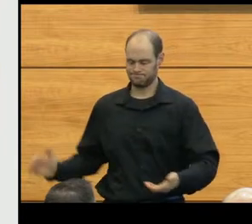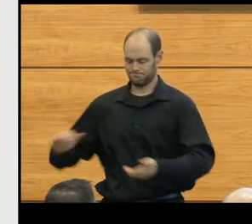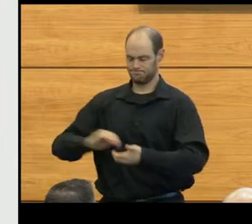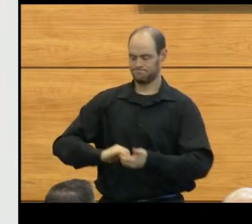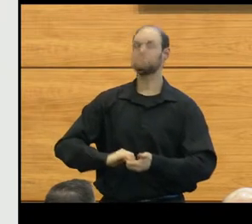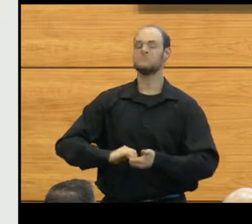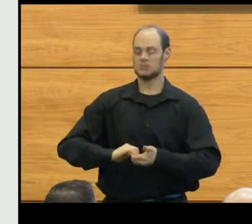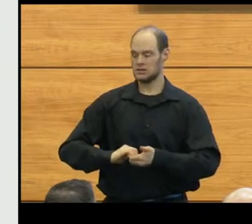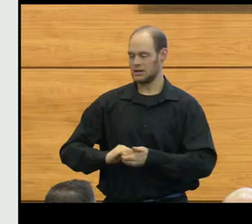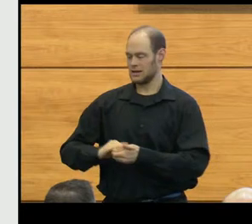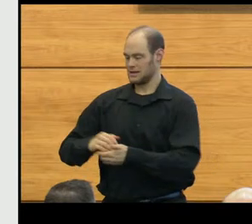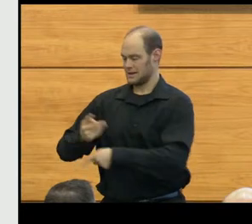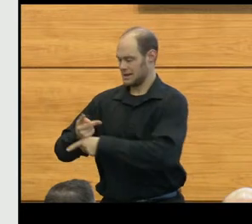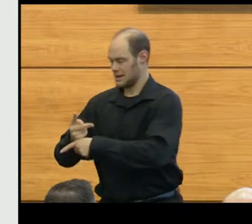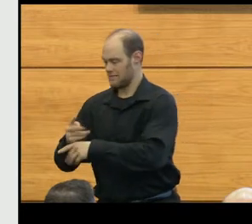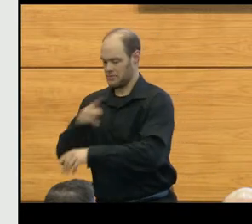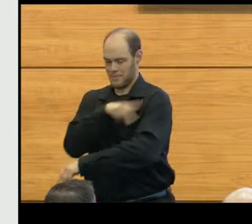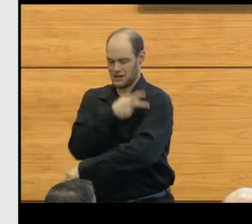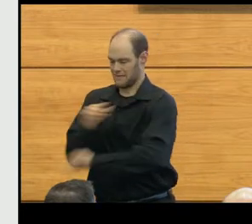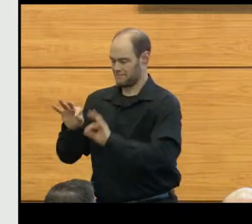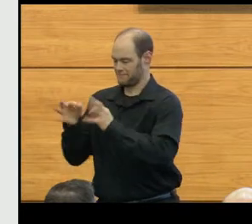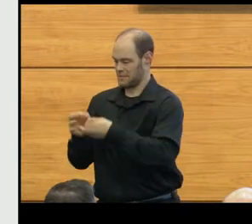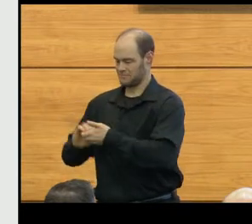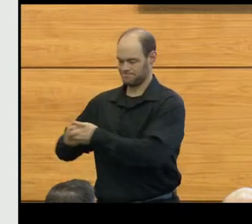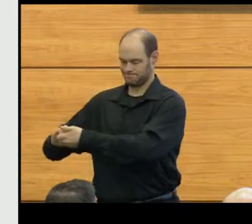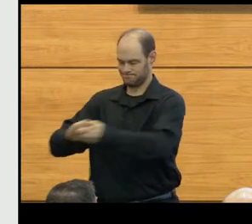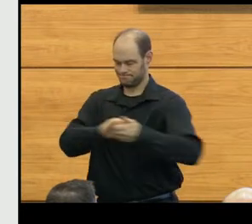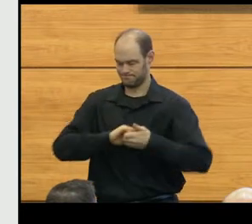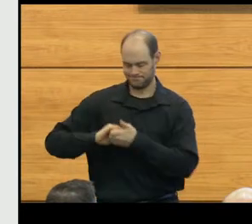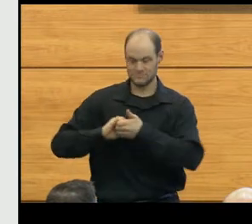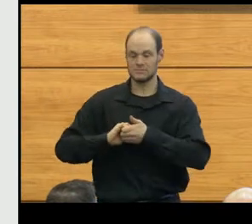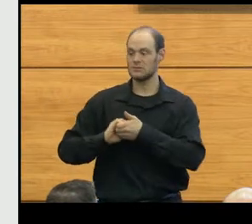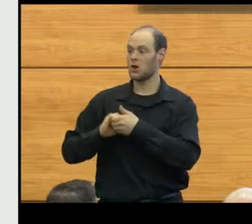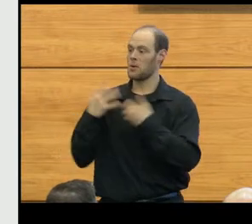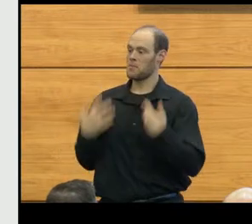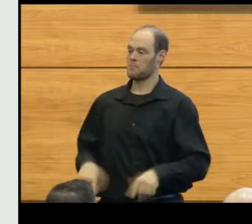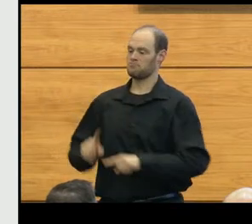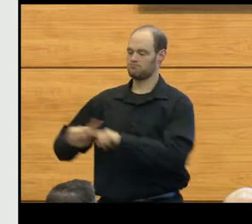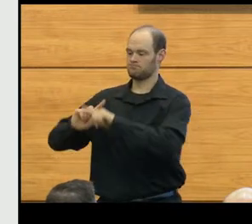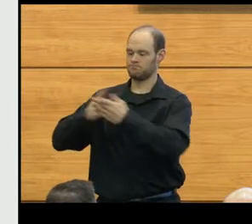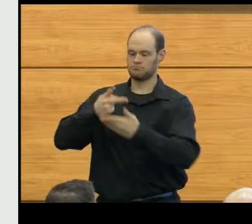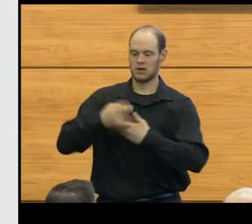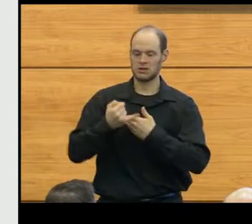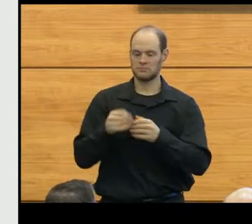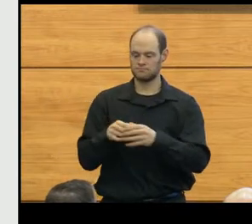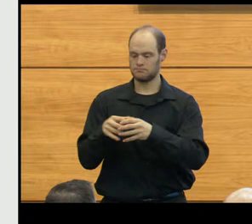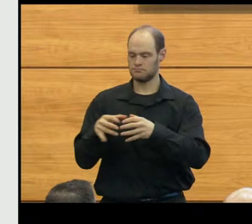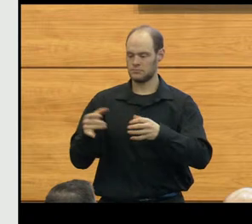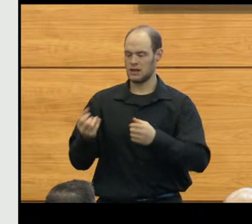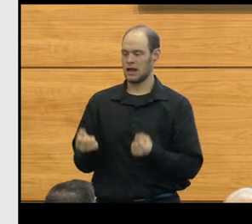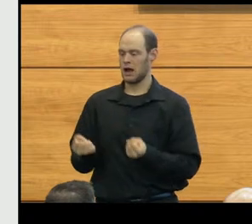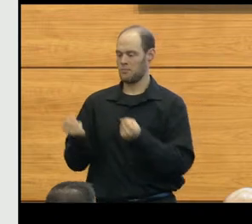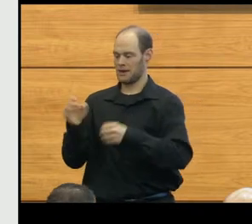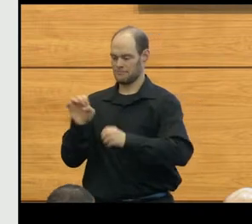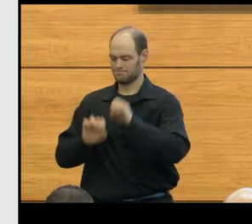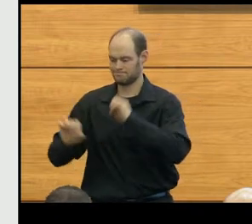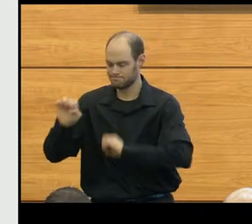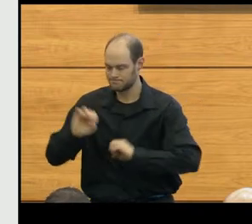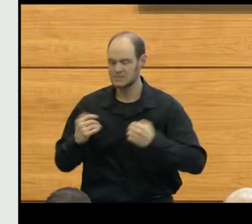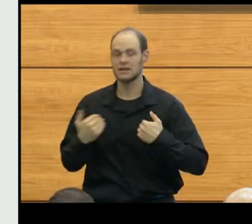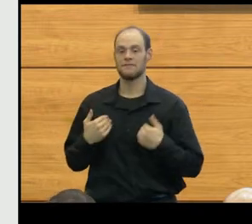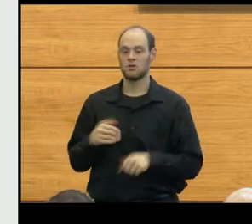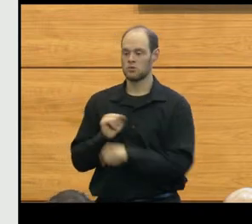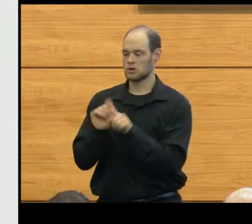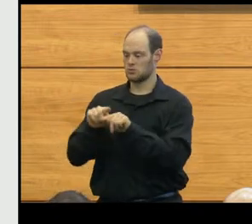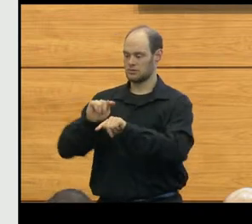patients and their families as one. There's been significant progress. We've expanded the amount of clinical trials we're doing. We're working